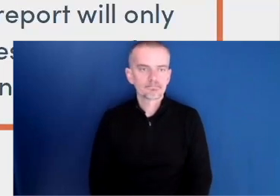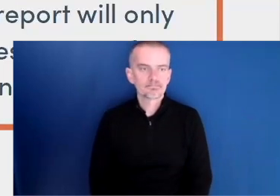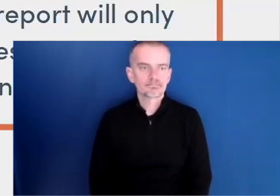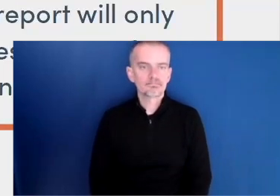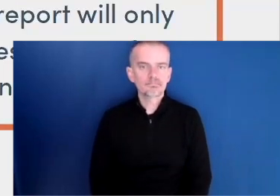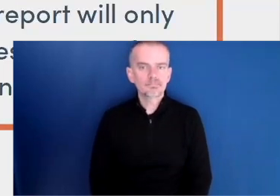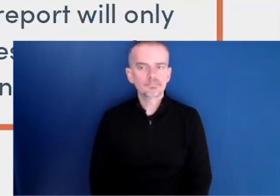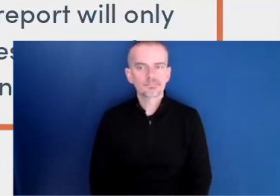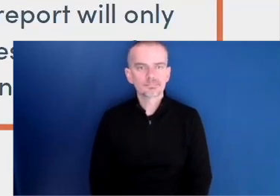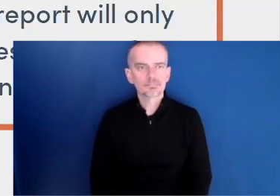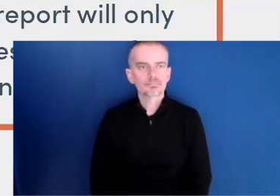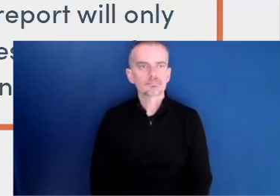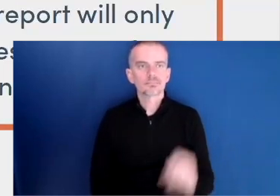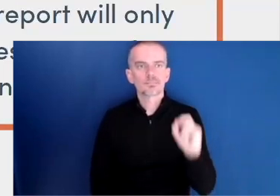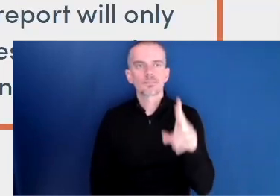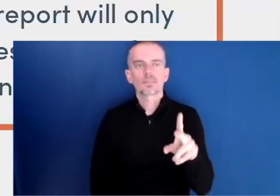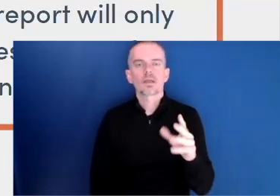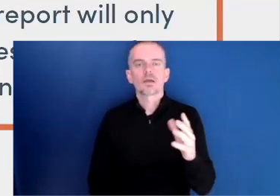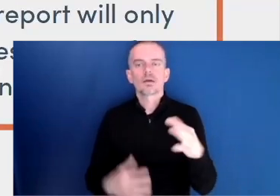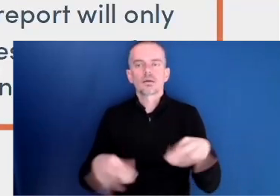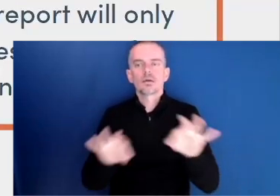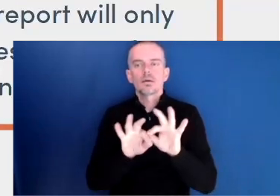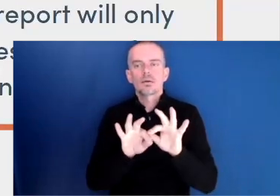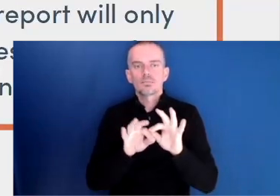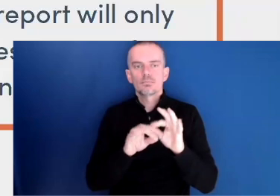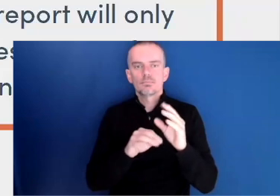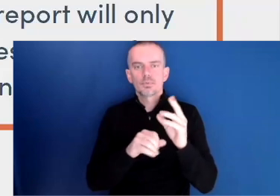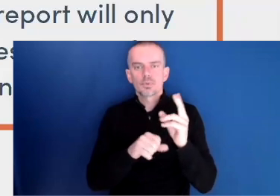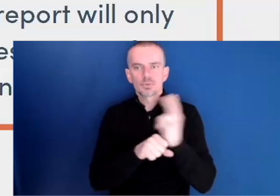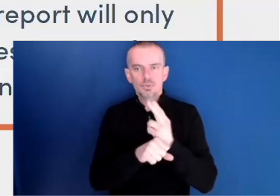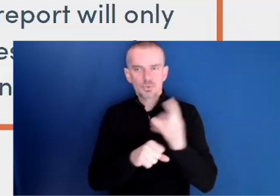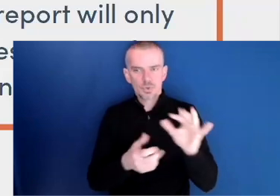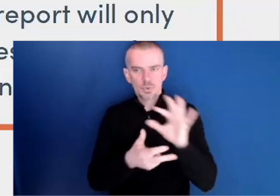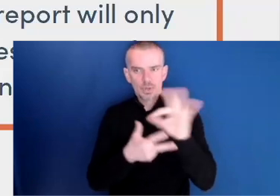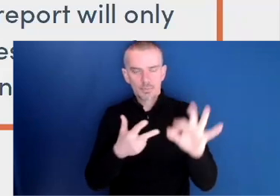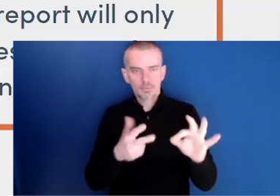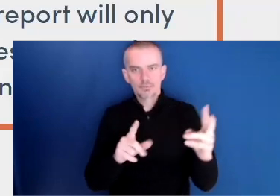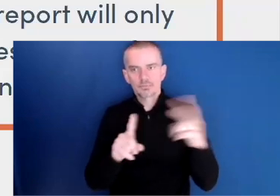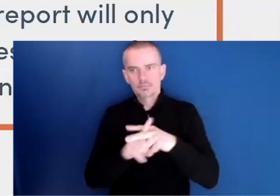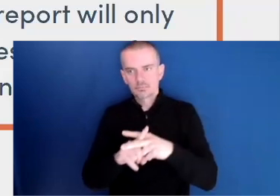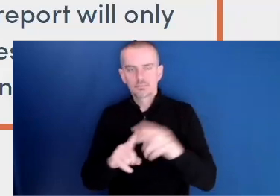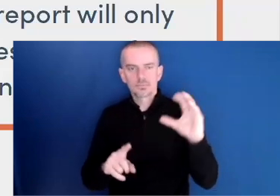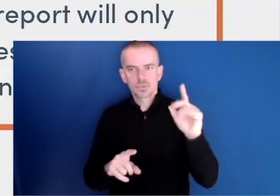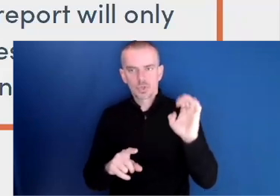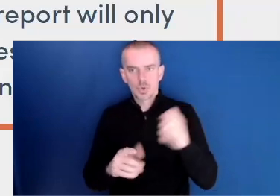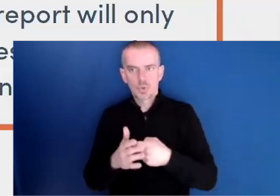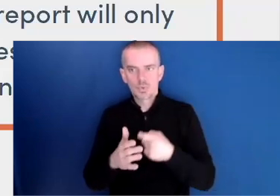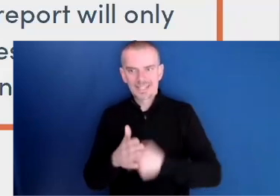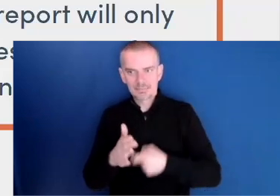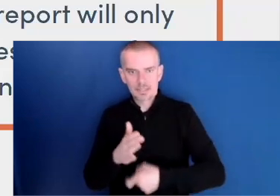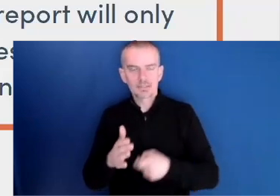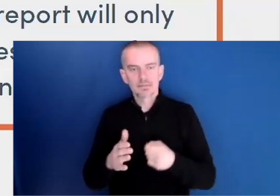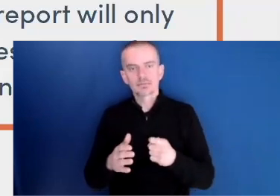Okay, so it's important to leverage these tracking options to code expenses on a regular basis.